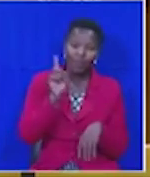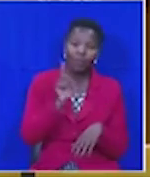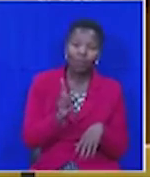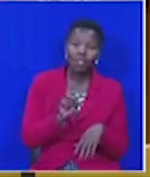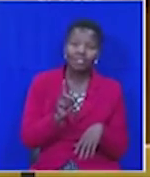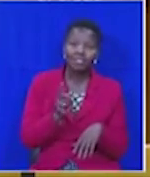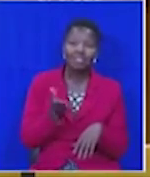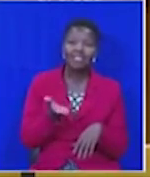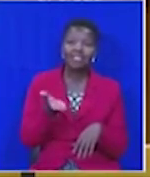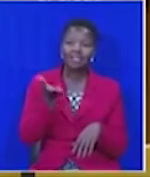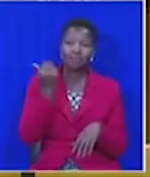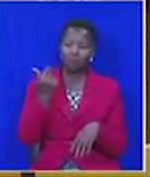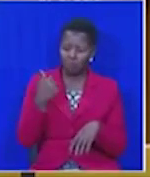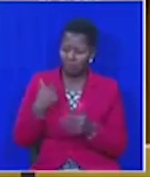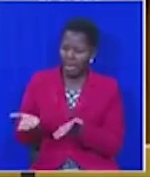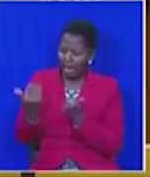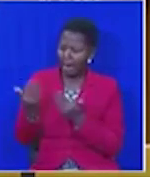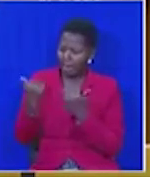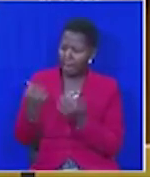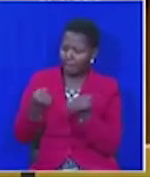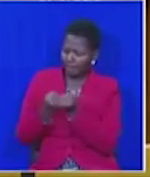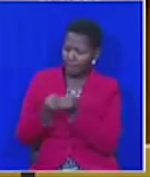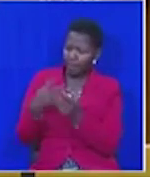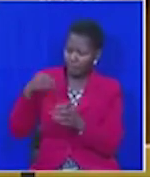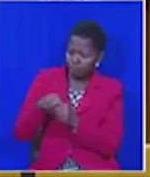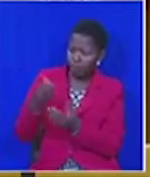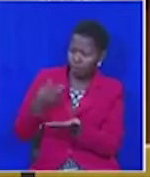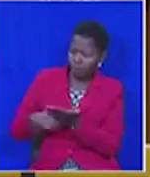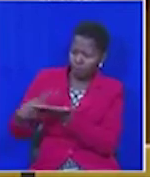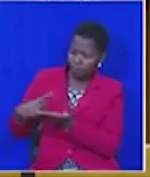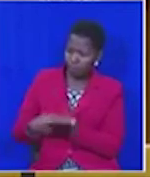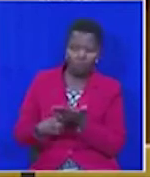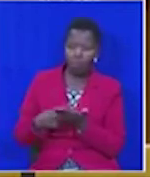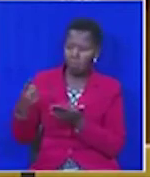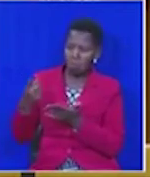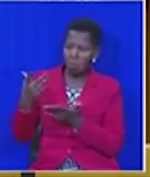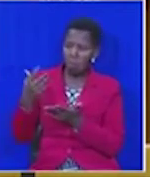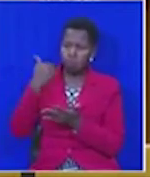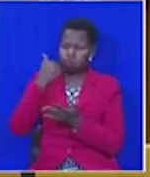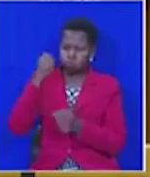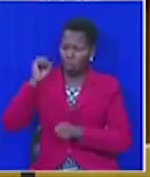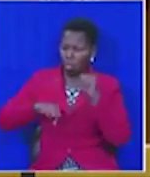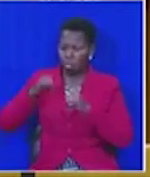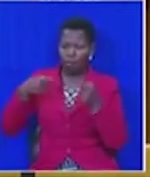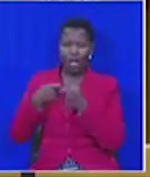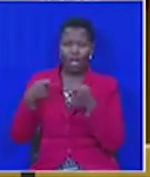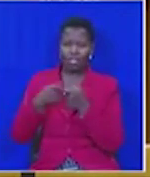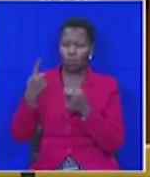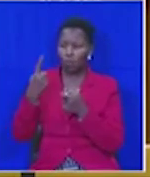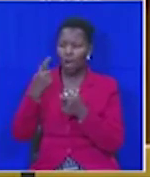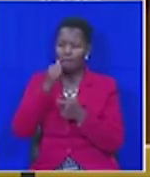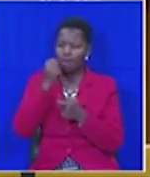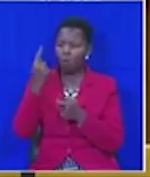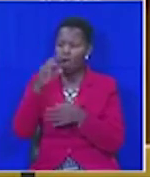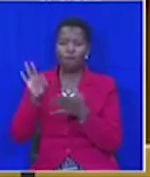dragged screaming and kicking to the one man, one vote. That is the problem. So